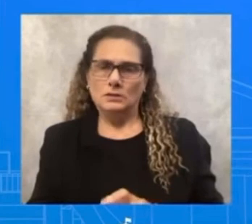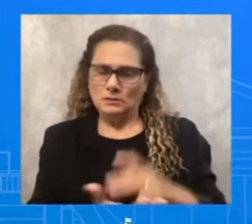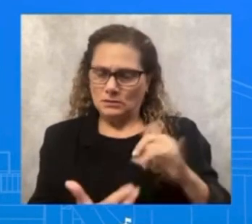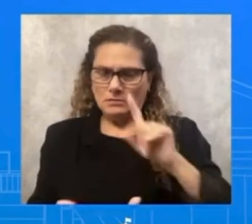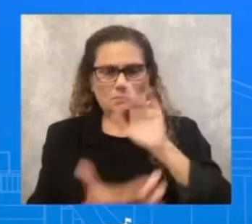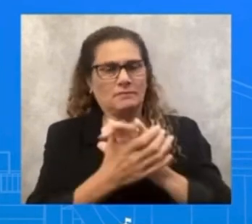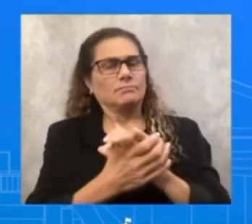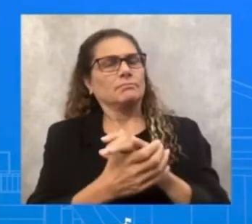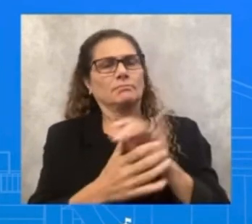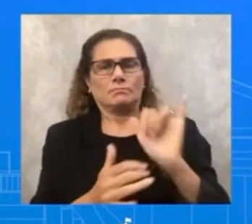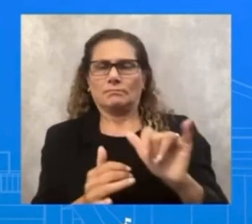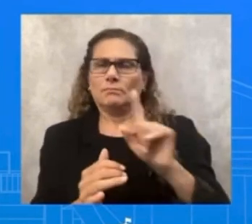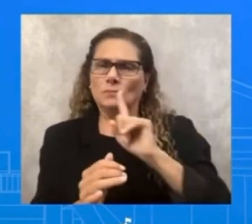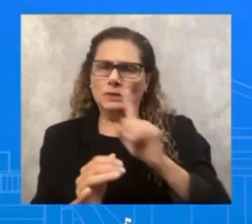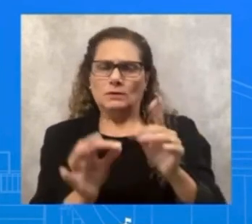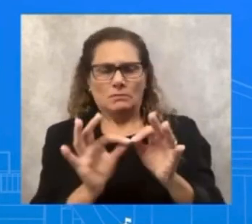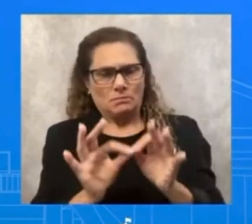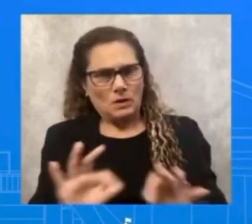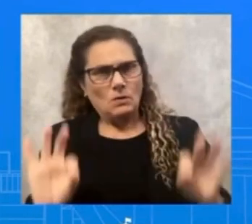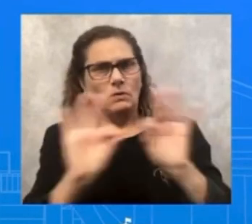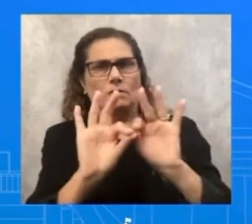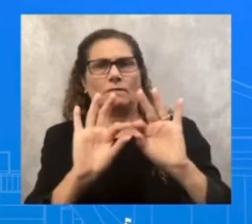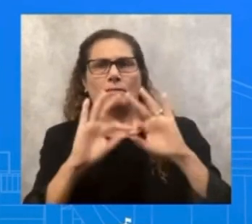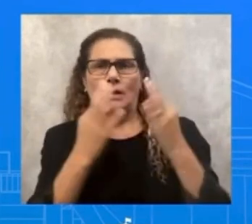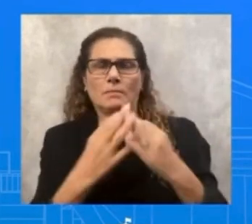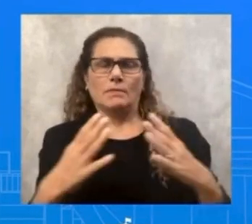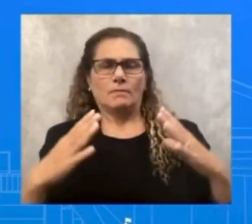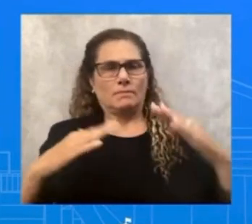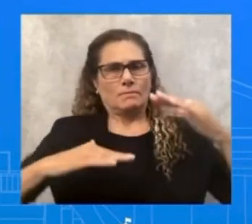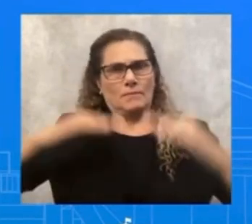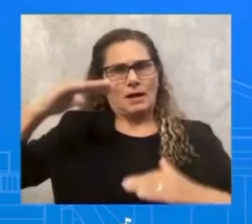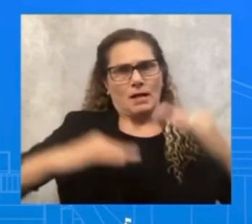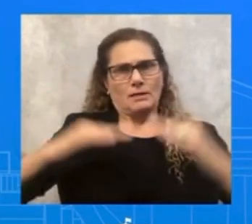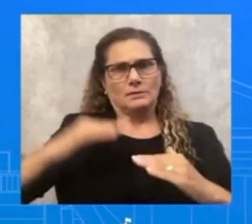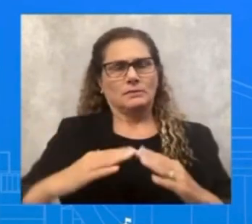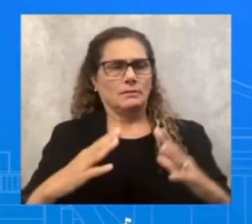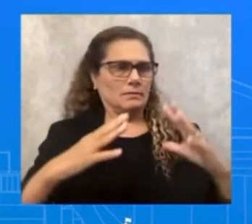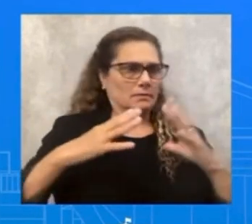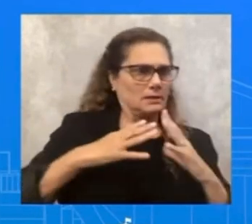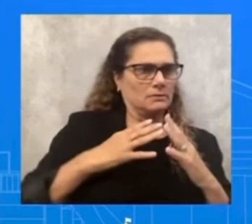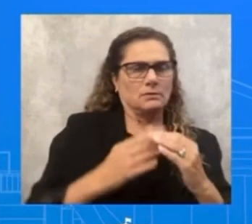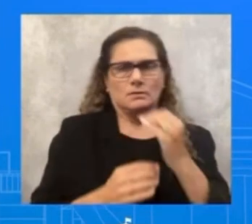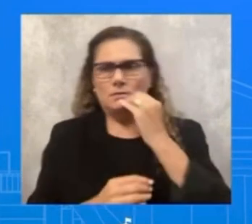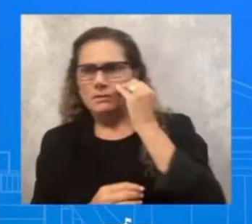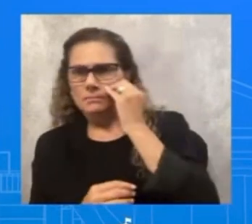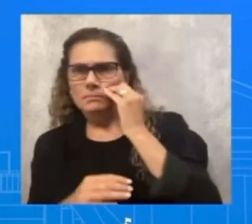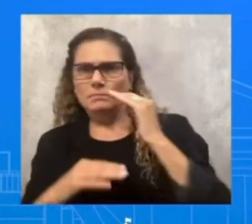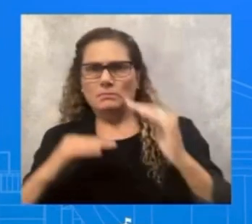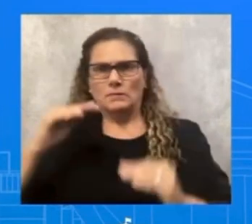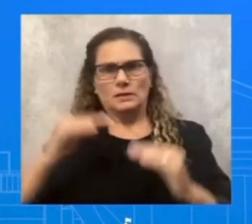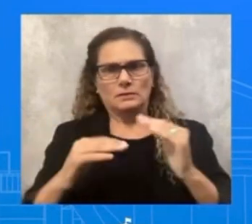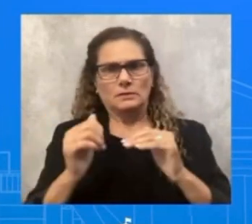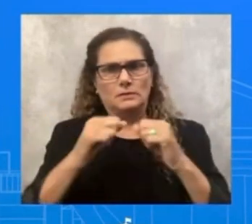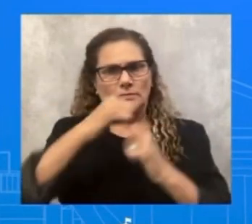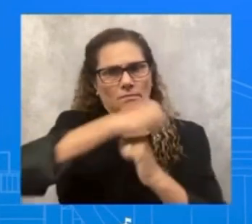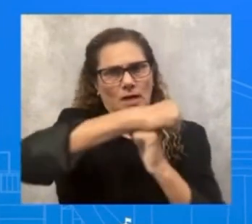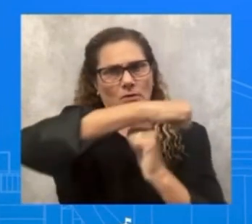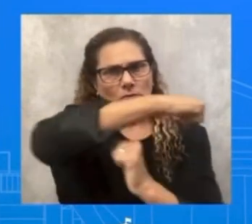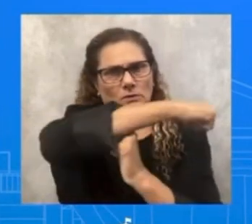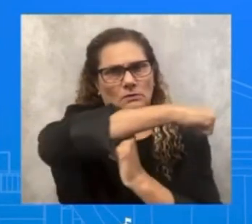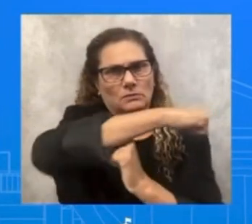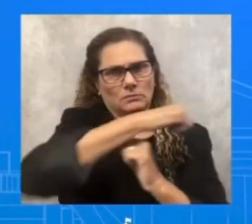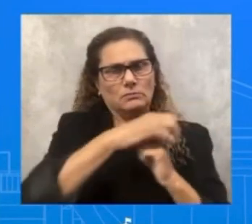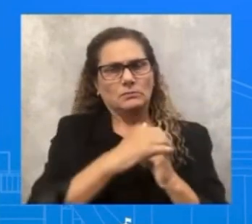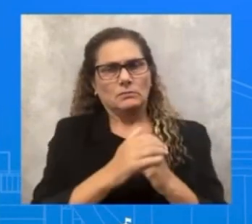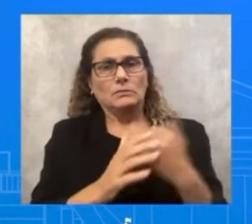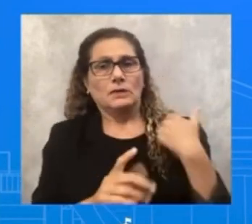their work, their responsibilities at work and home. That's why it's a cornerstone. Just a few months ago, we announced a carryover where he said